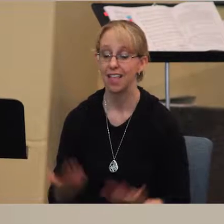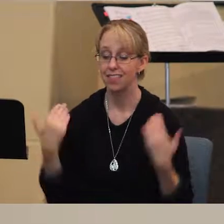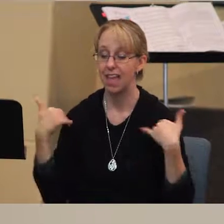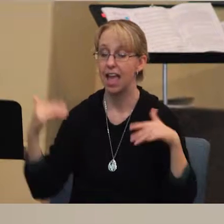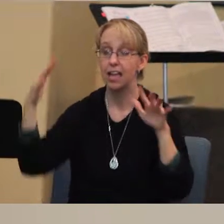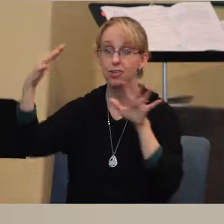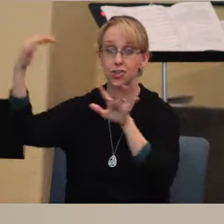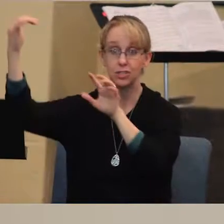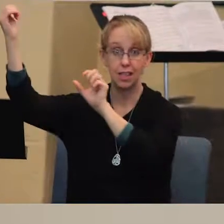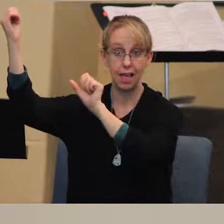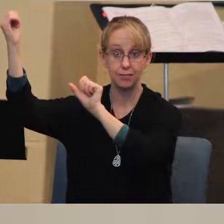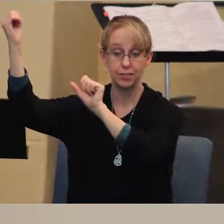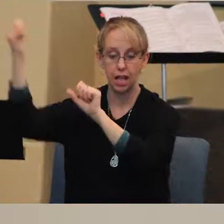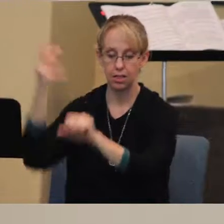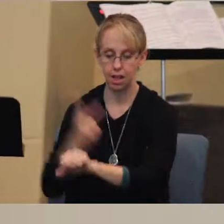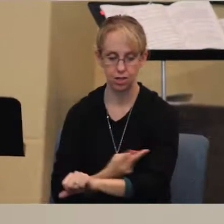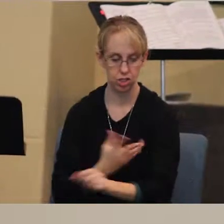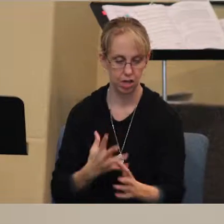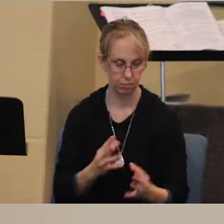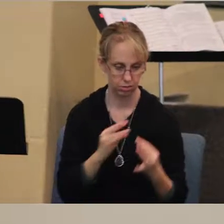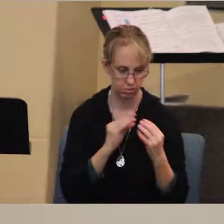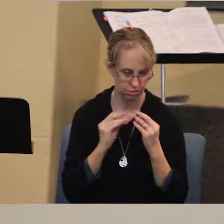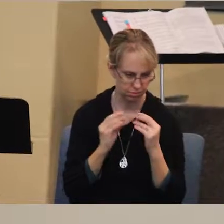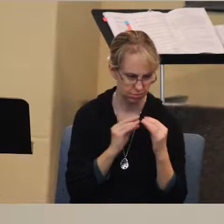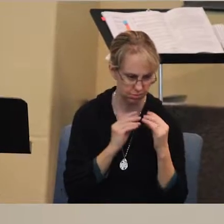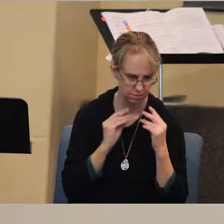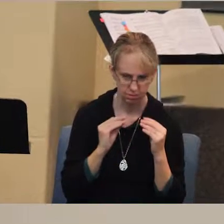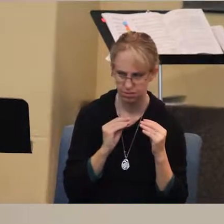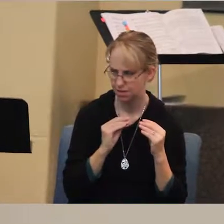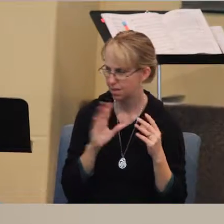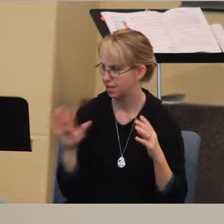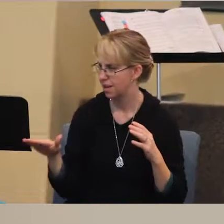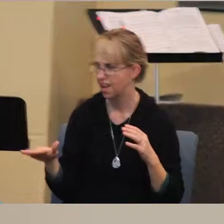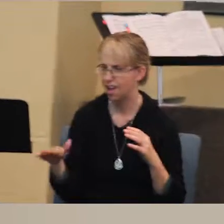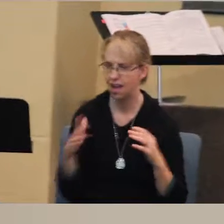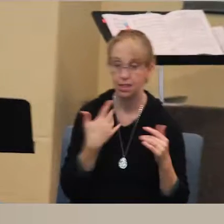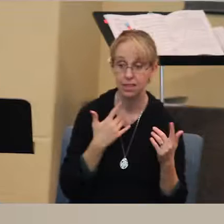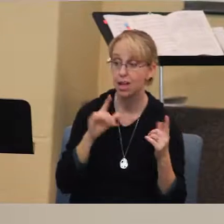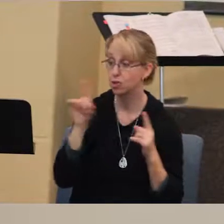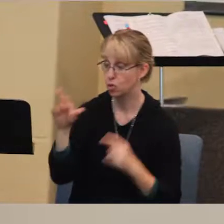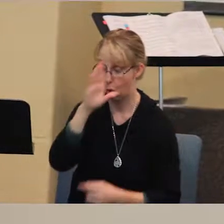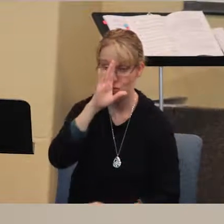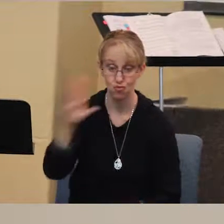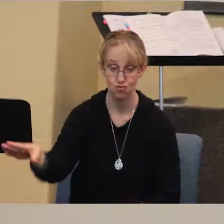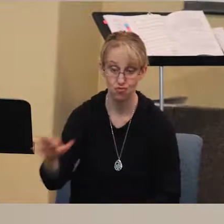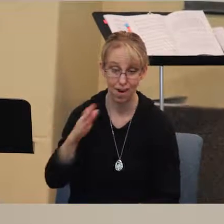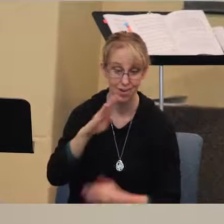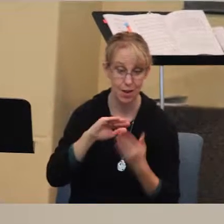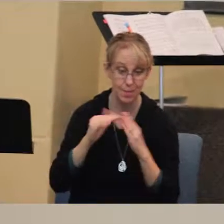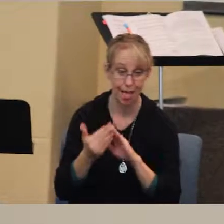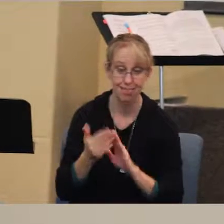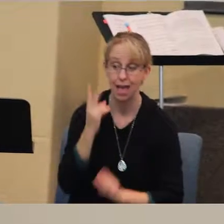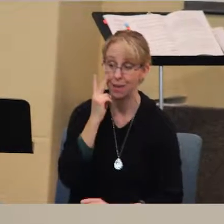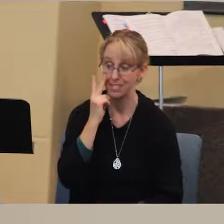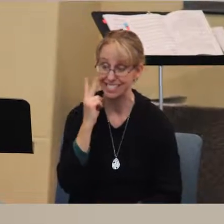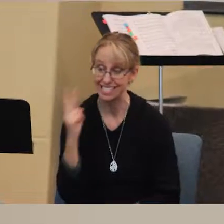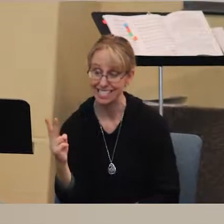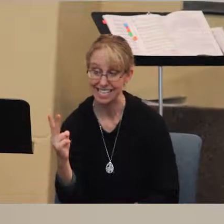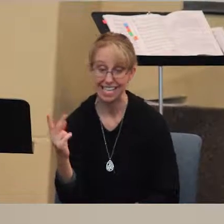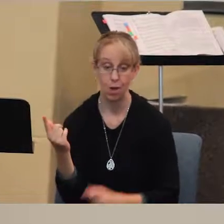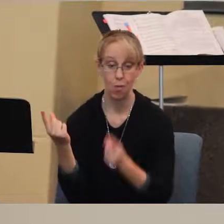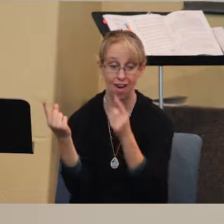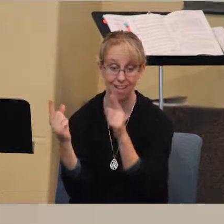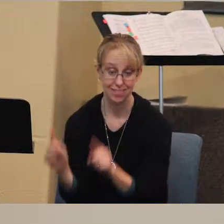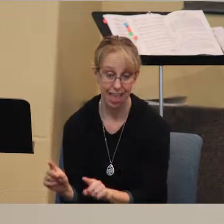away from them into heaven, the shepherds began saying to one another, "Let us go straight to Bethlehem then and see this thing